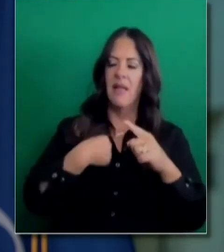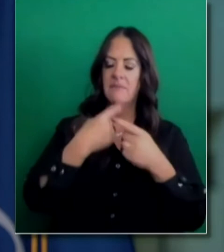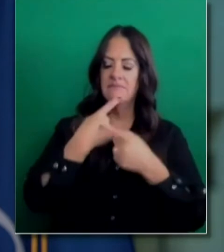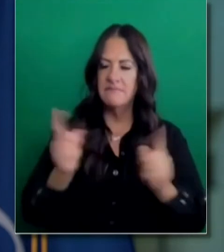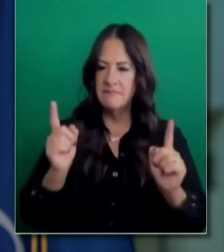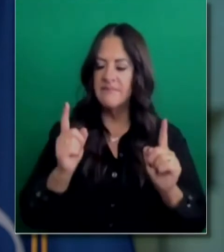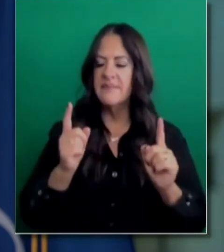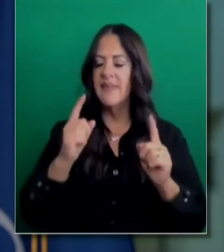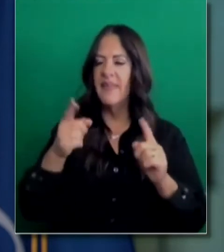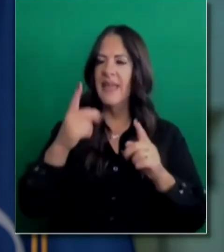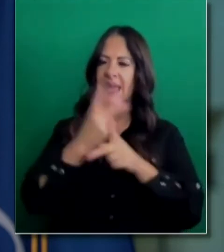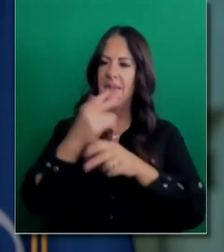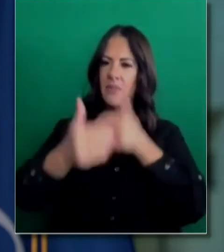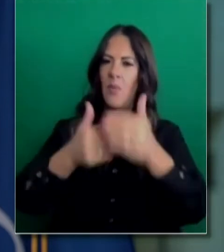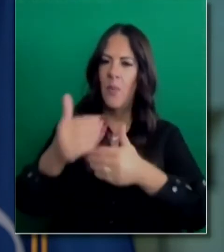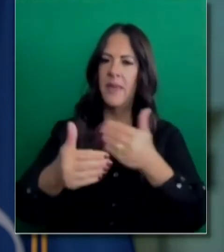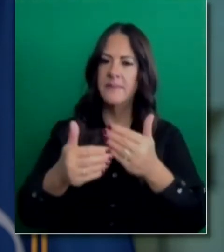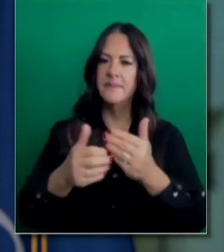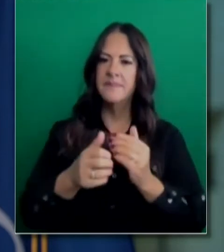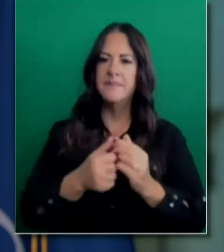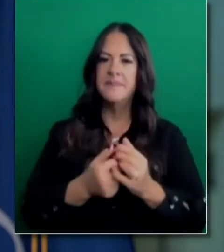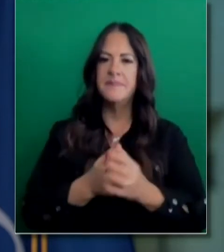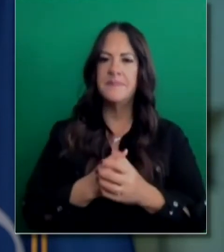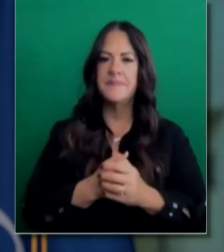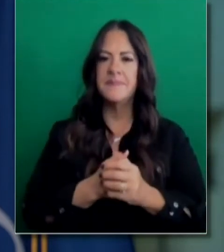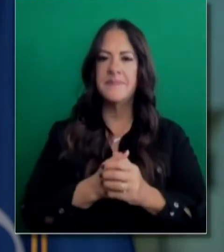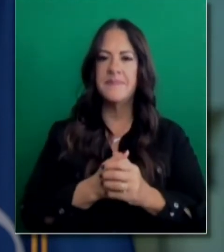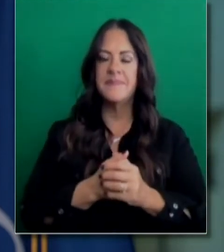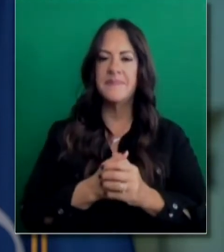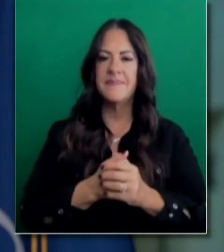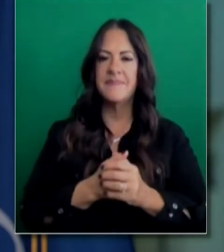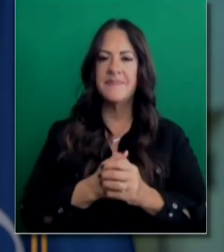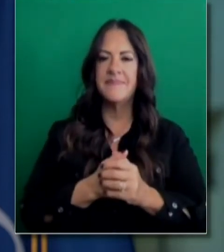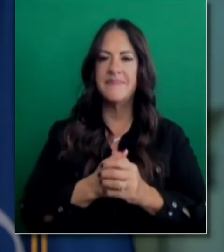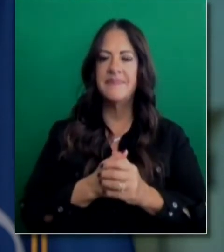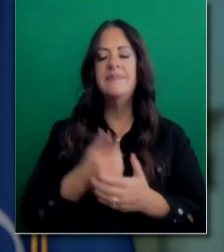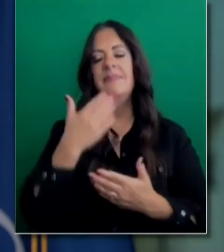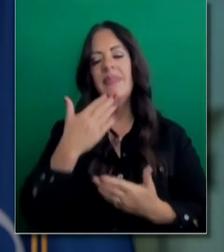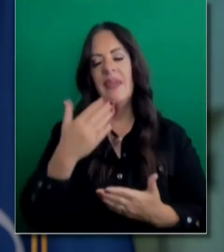tier 2. So anyway, thank you for opportunity to clarify.